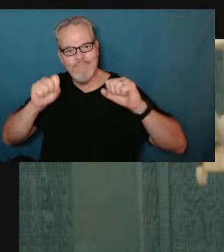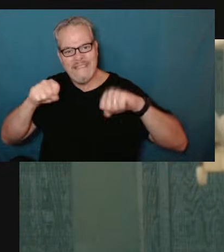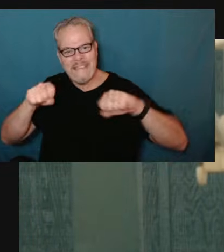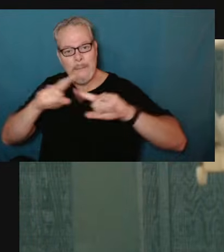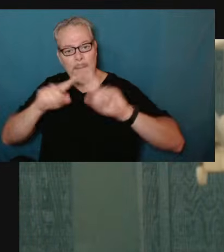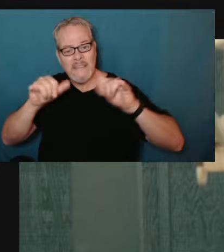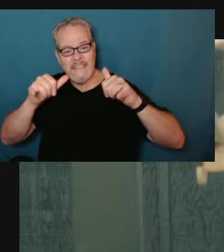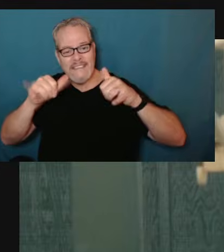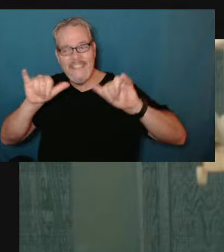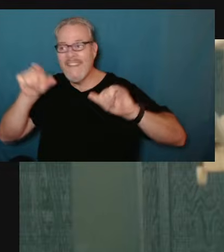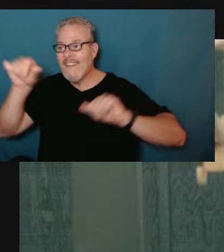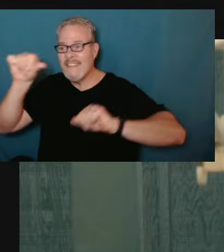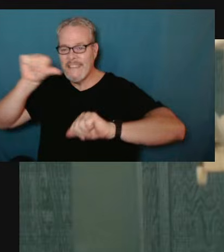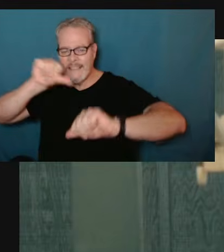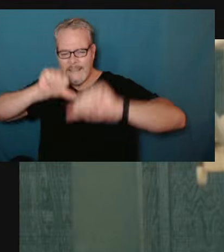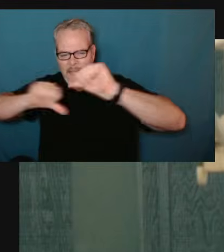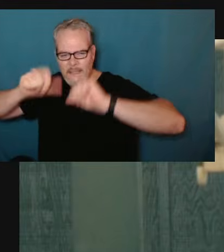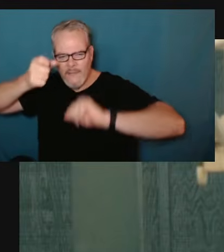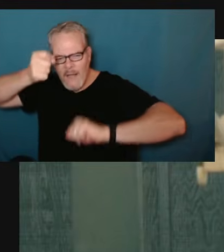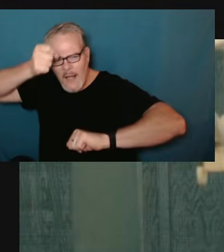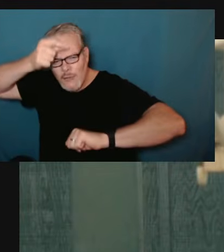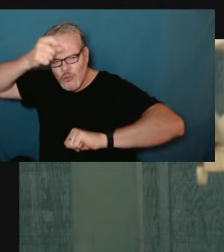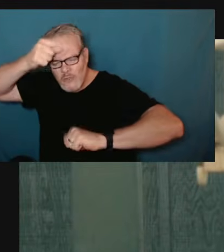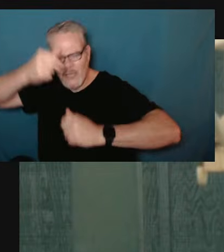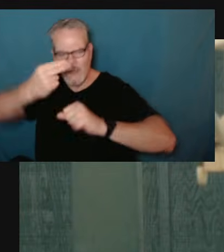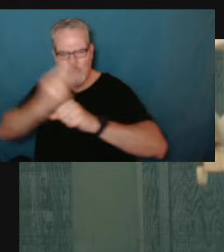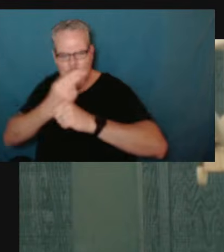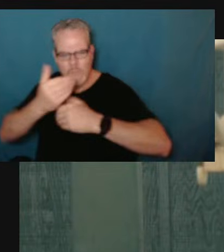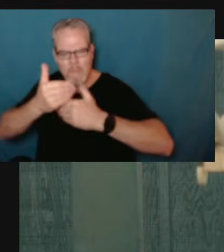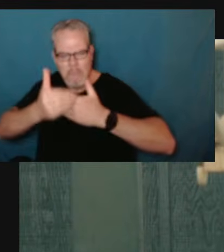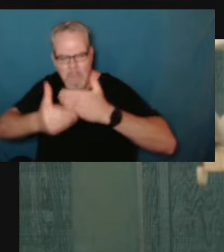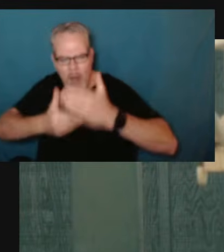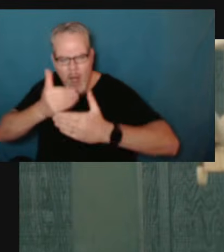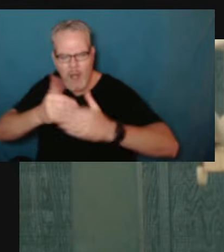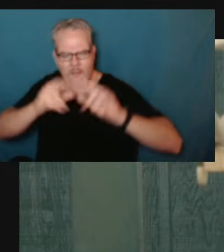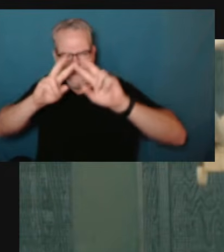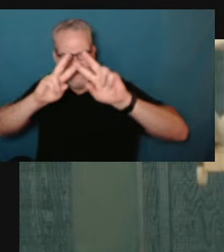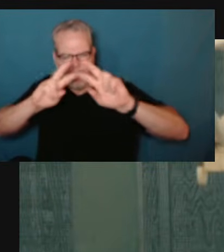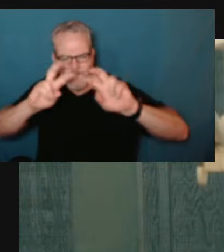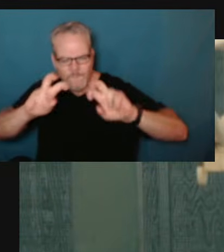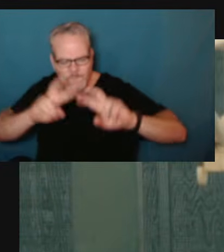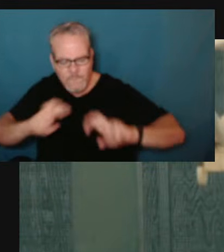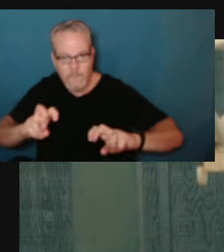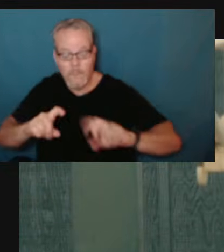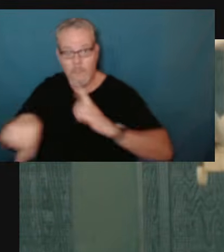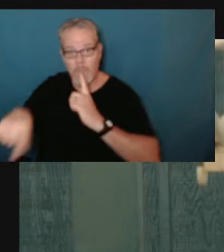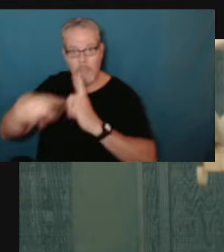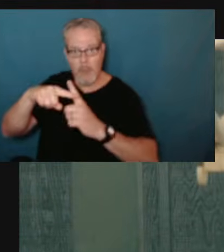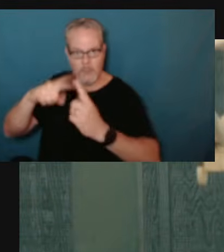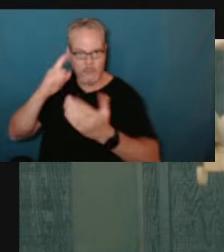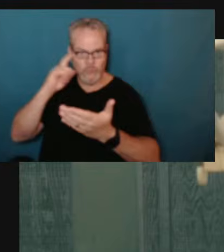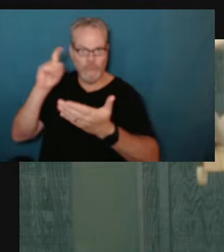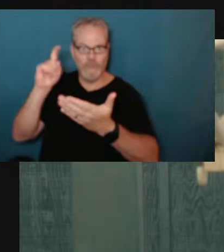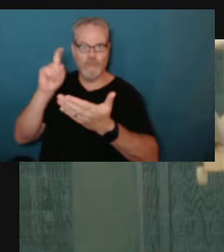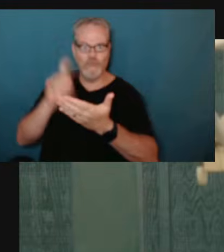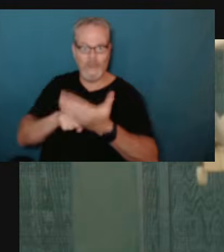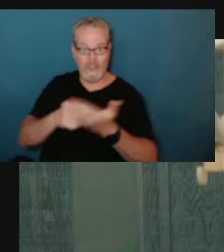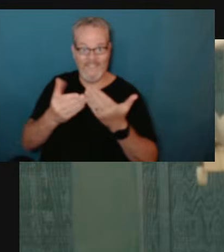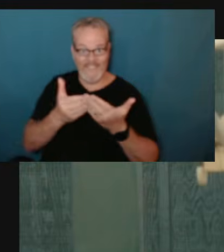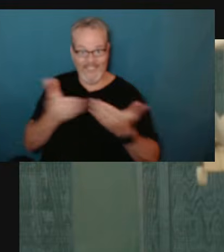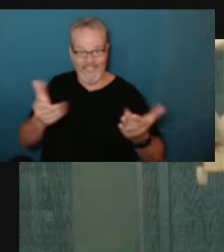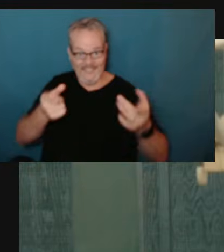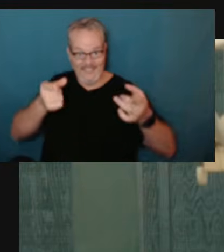understanding of the processes and the recognition that when things happen, it can cause